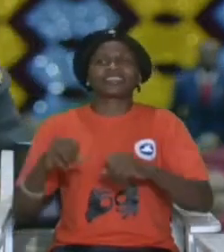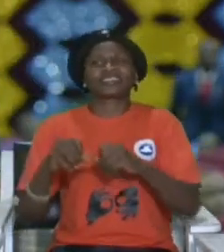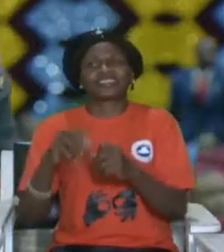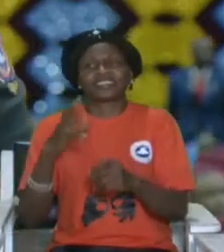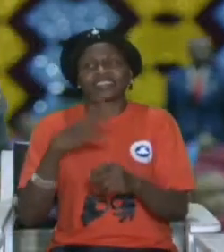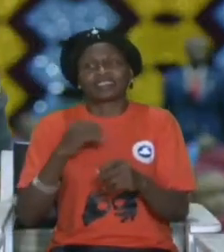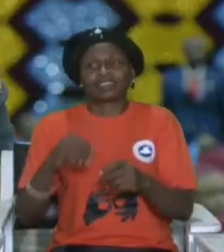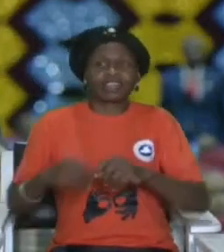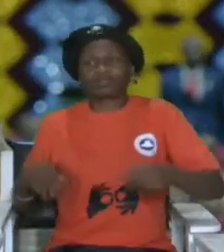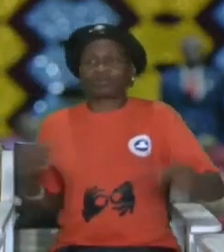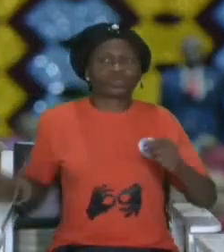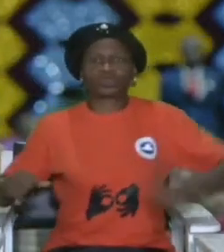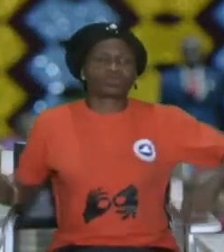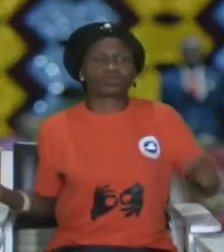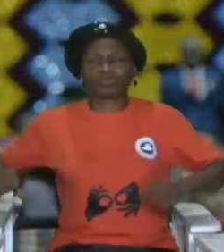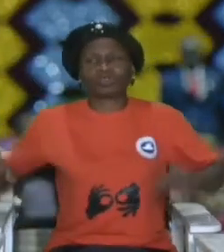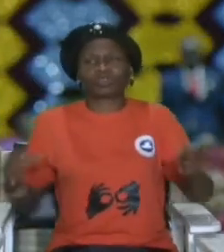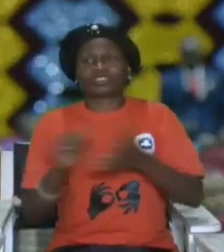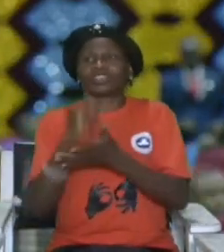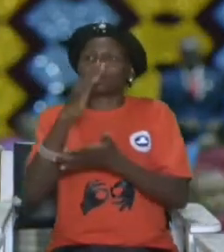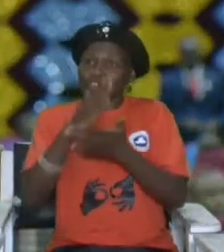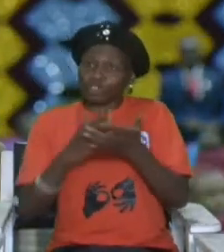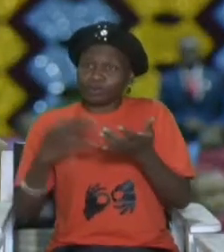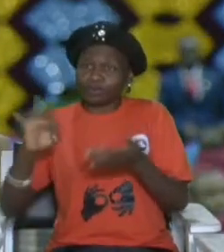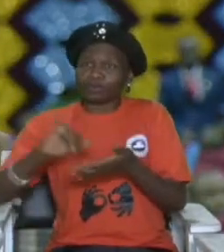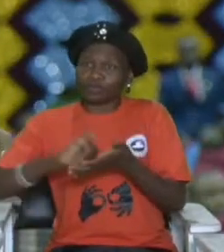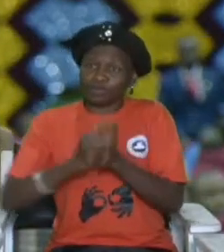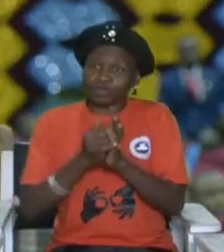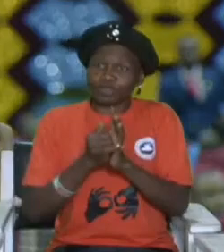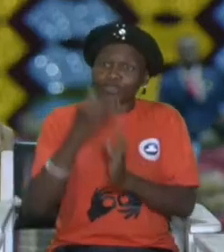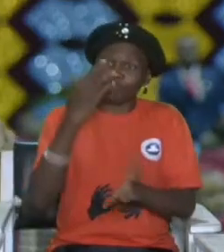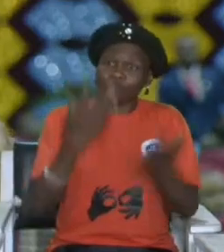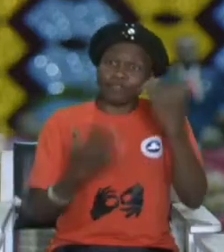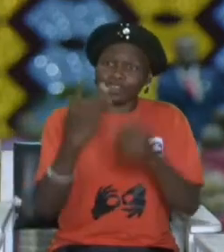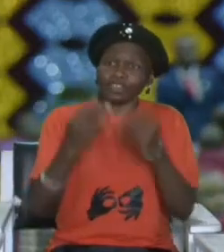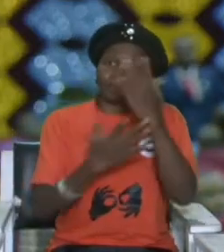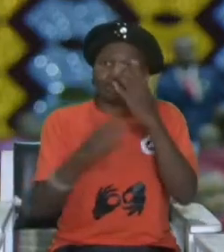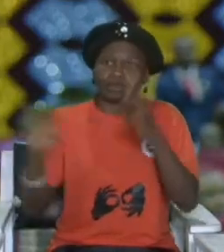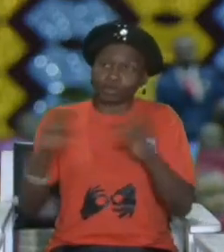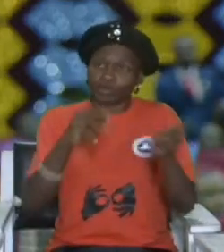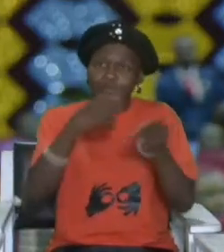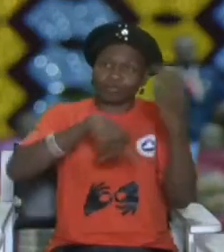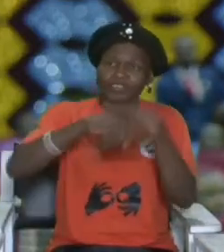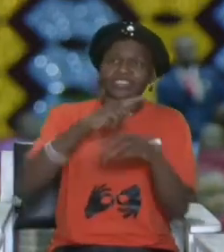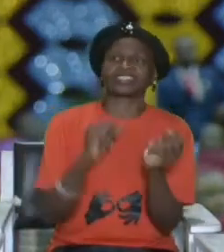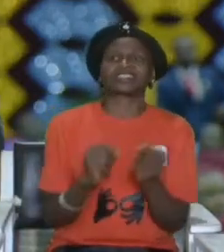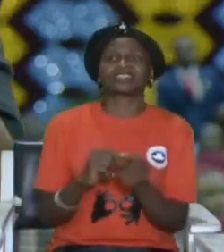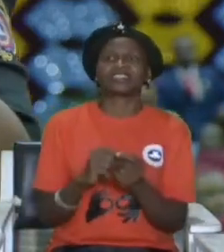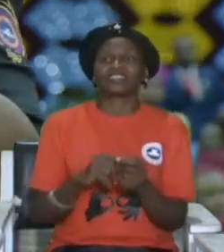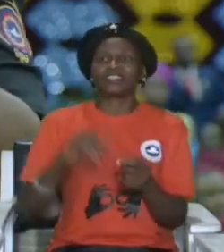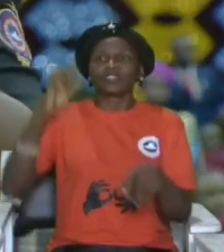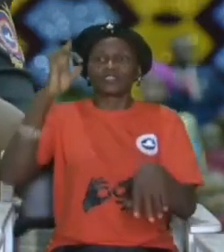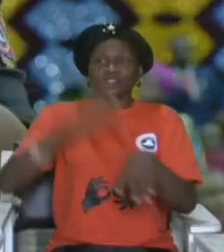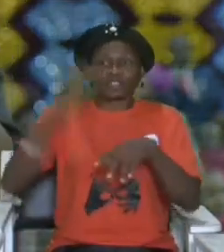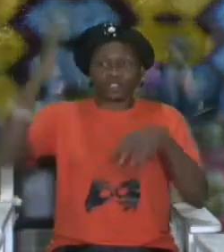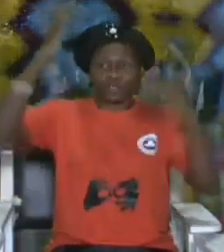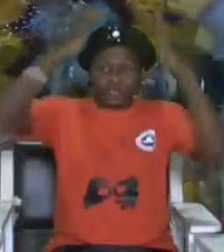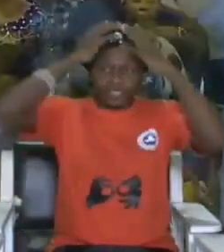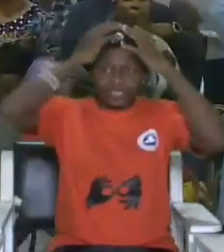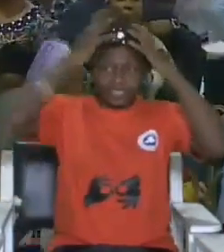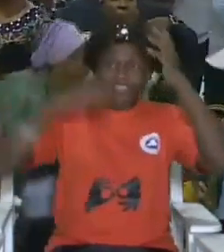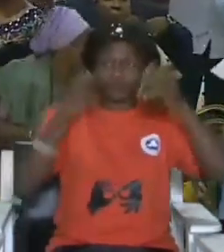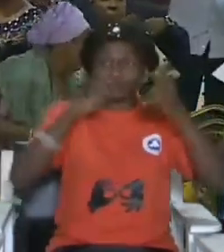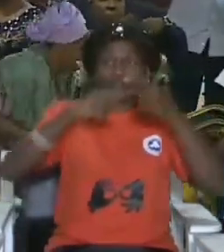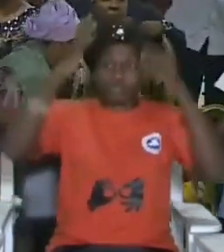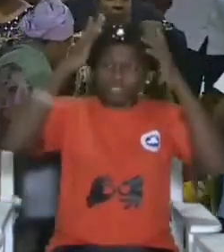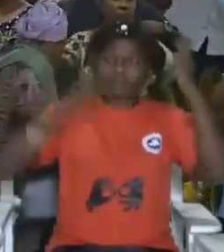wiggle a little bit so that some of that fiery blood would move around. Touch your head and speak to your